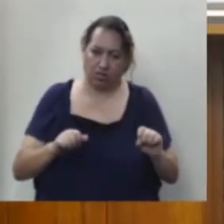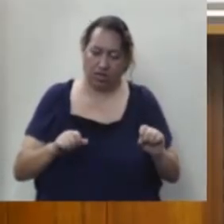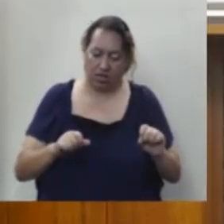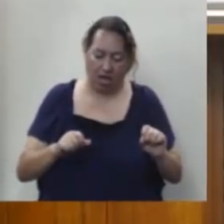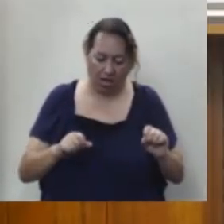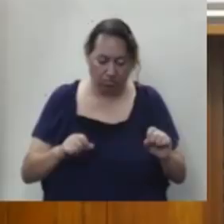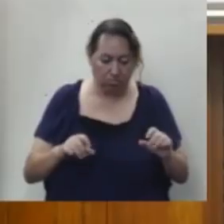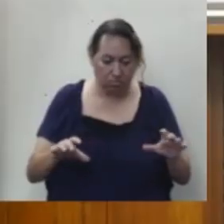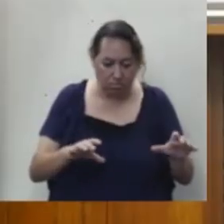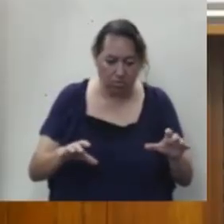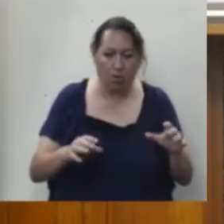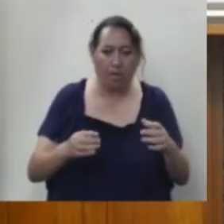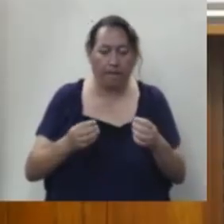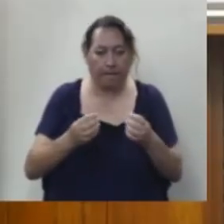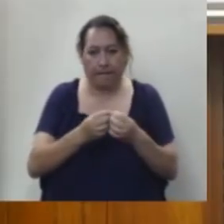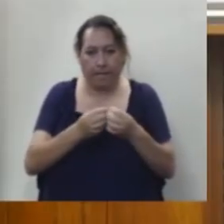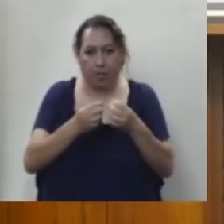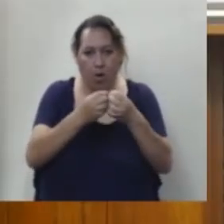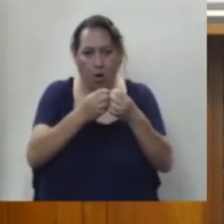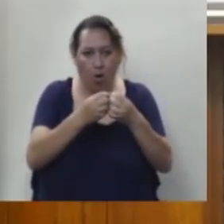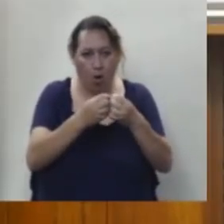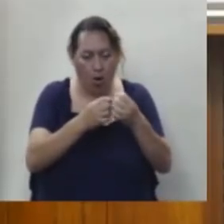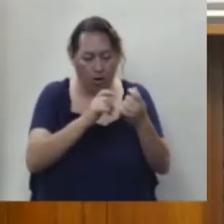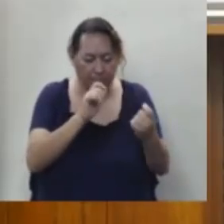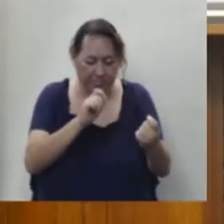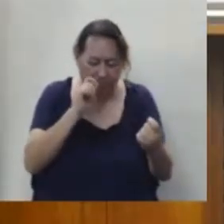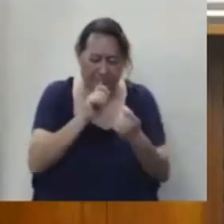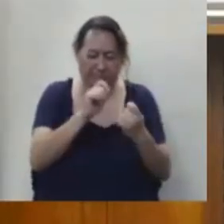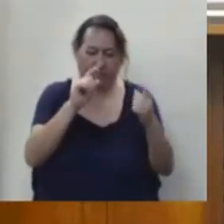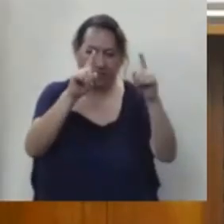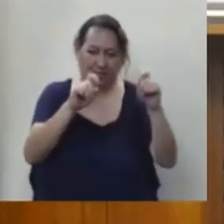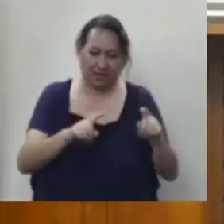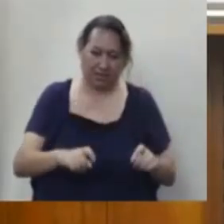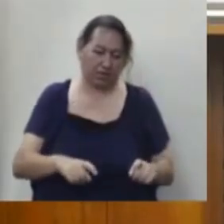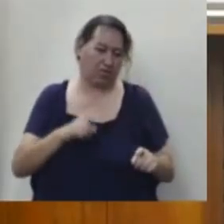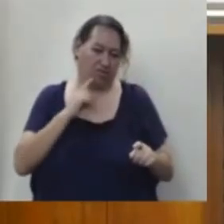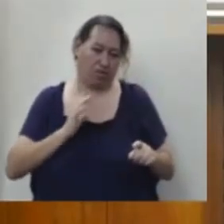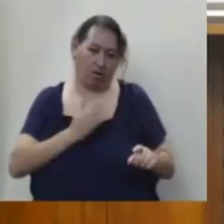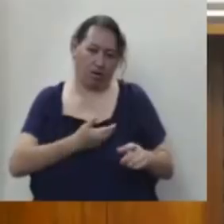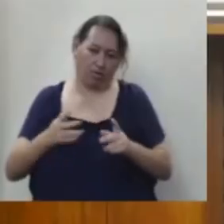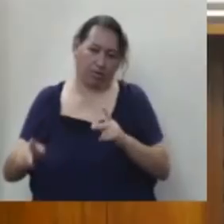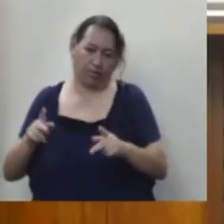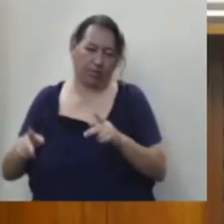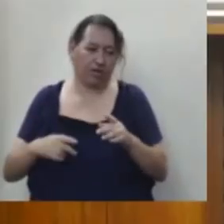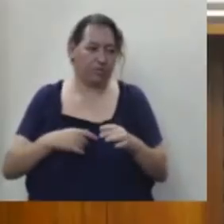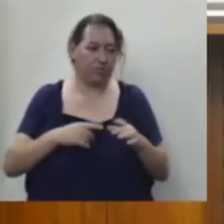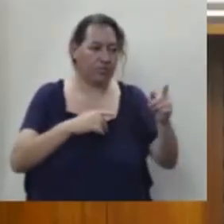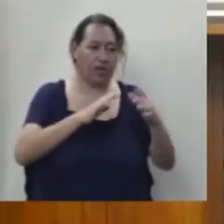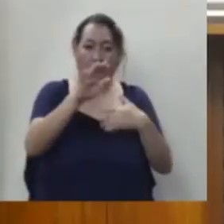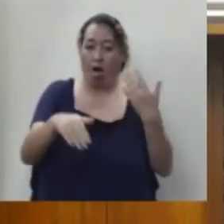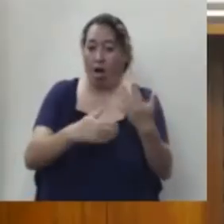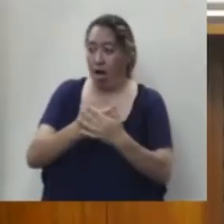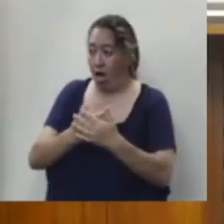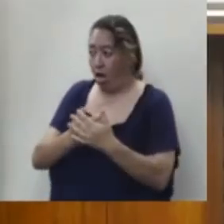I want to say accurate testing for our people. And all of these machines that we have